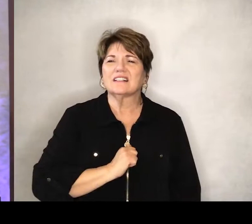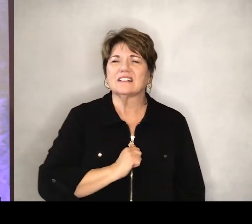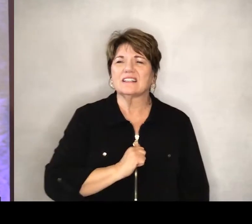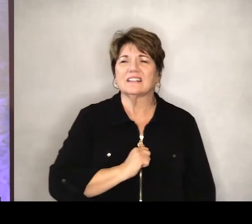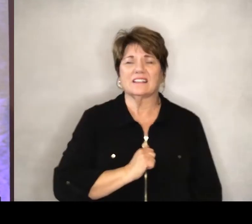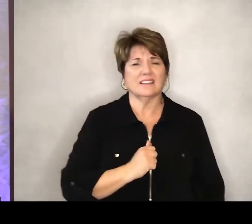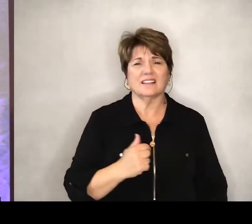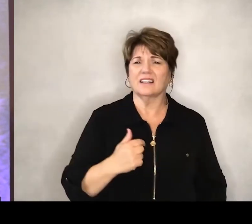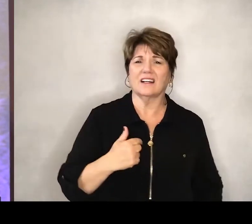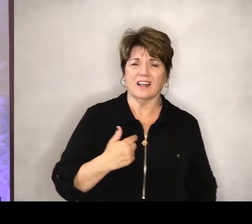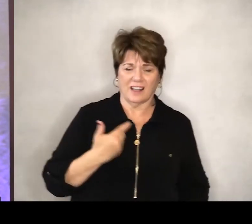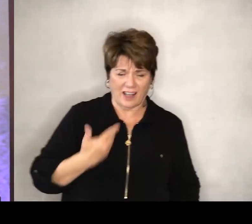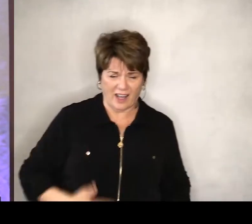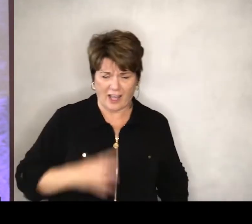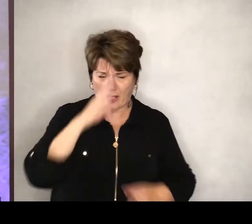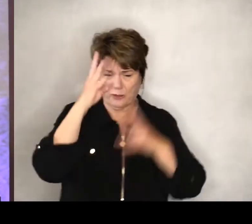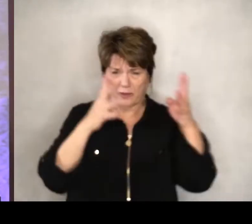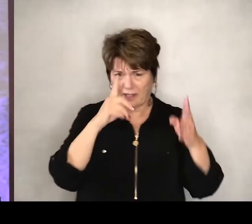I wasn't